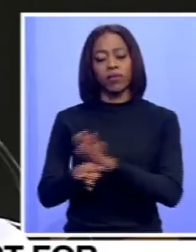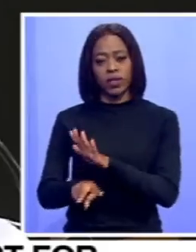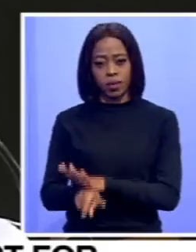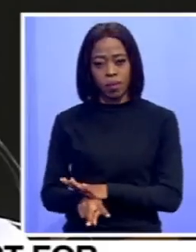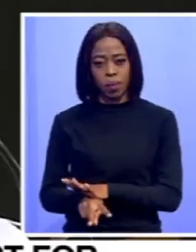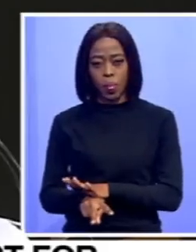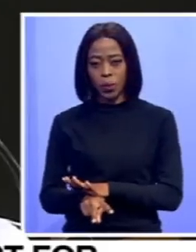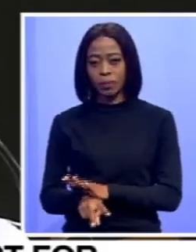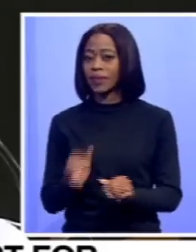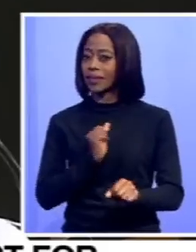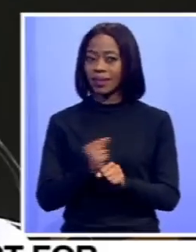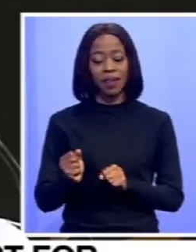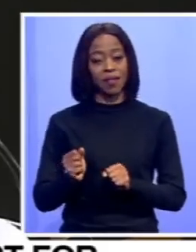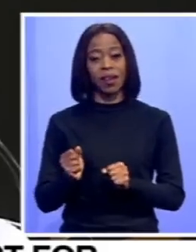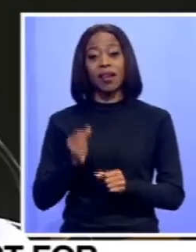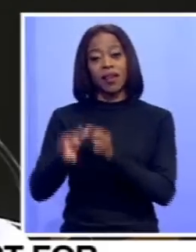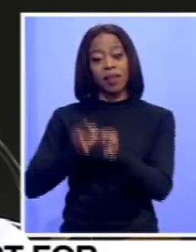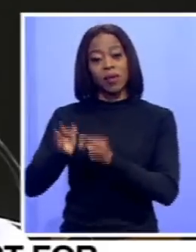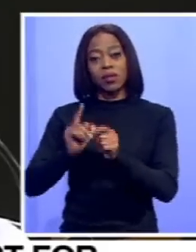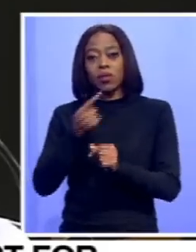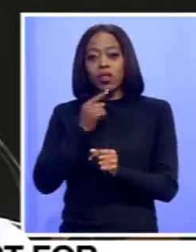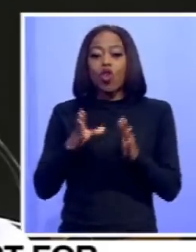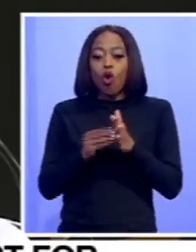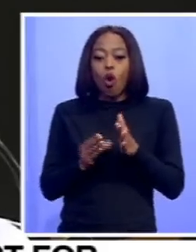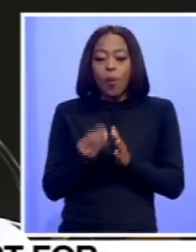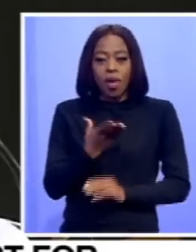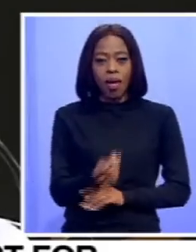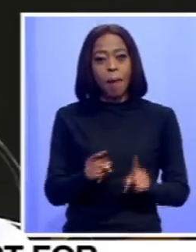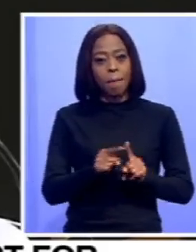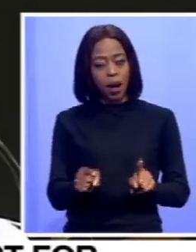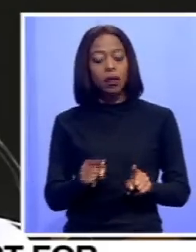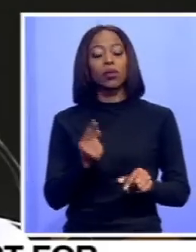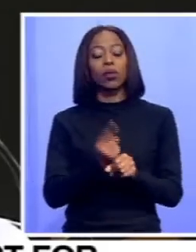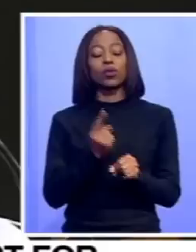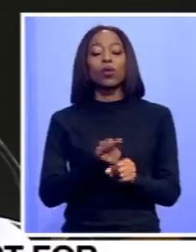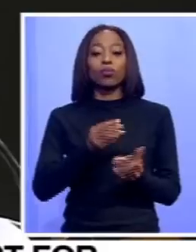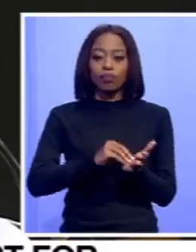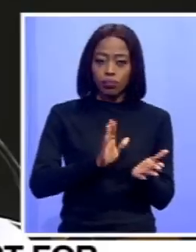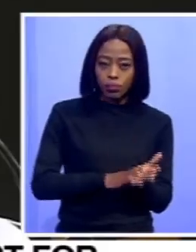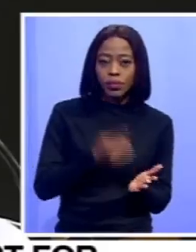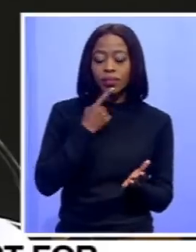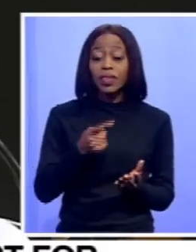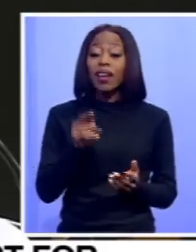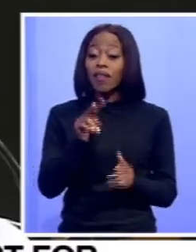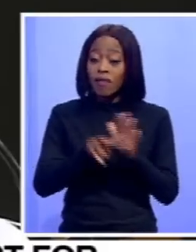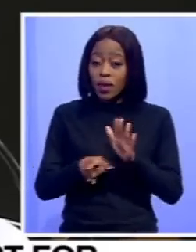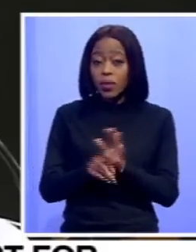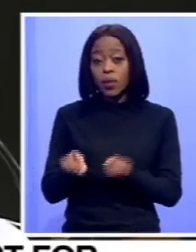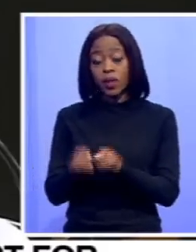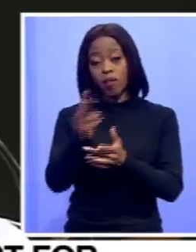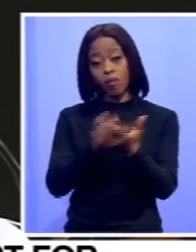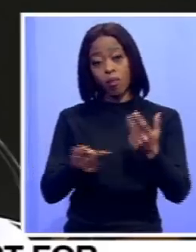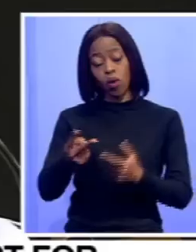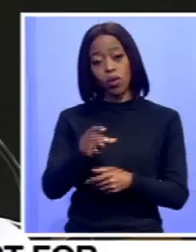Never mentioned the meeting with Colonel Bronkhorst or giving him a copy of the video, but subsequently recorded that he had given the footage to both Colonels Bronkhorst